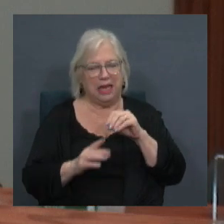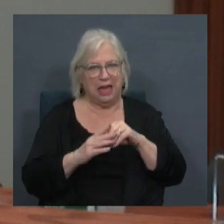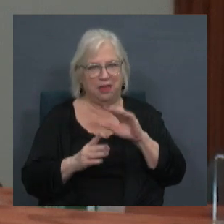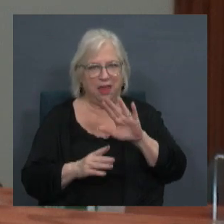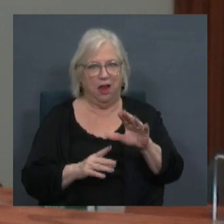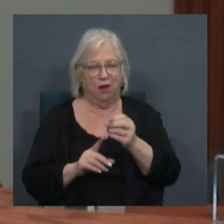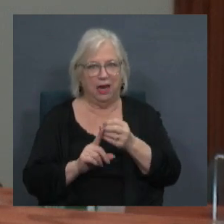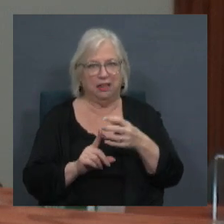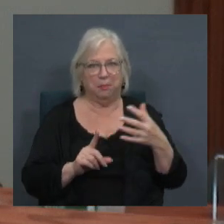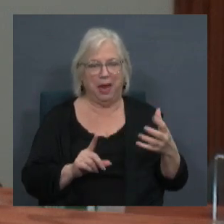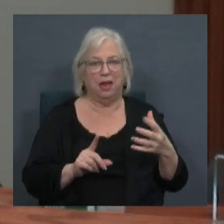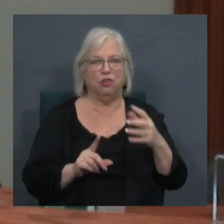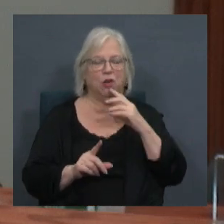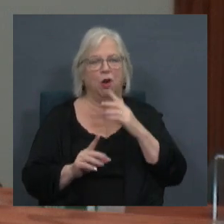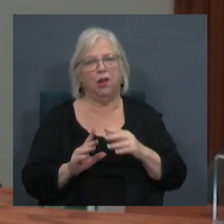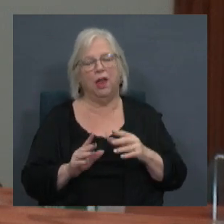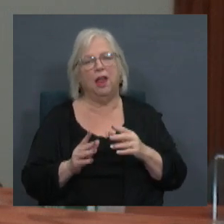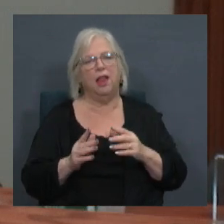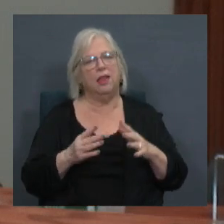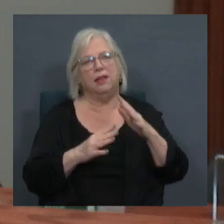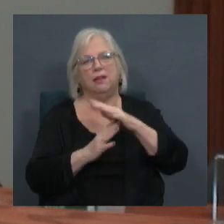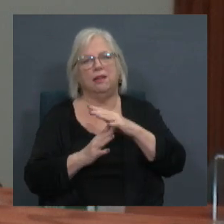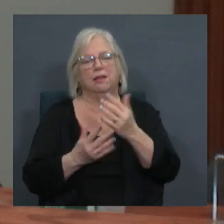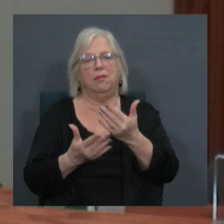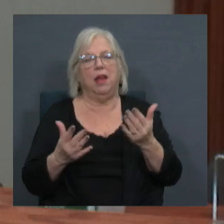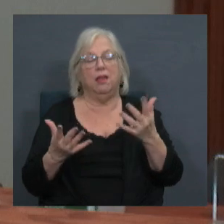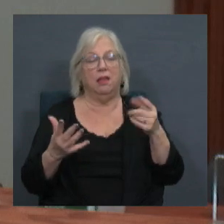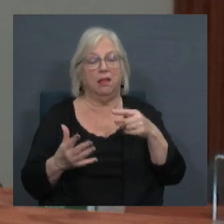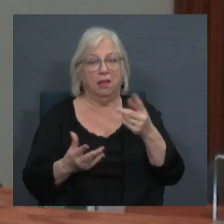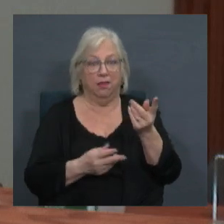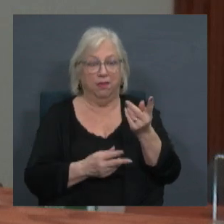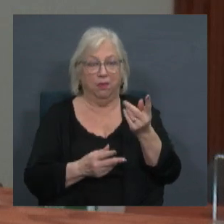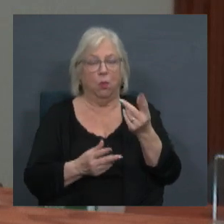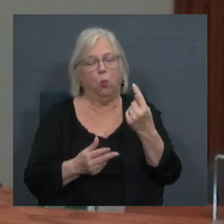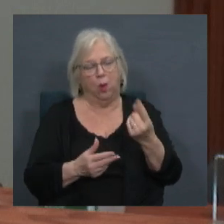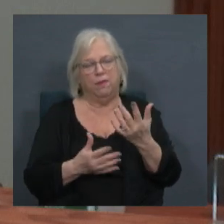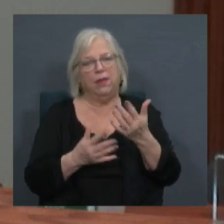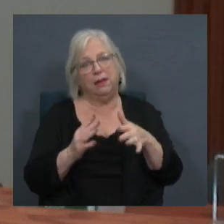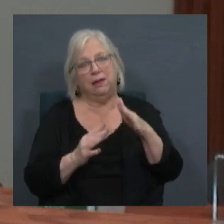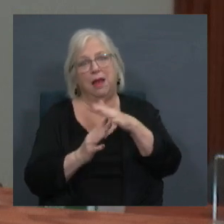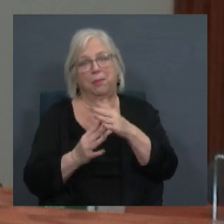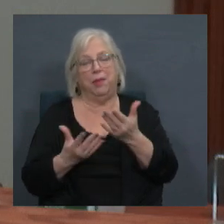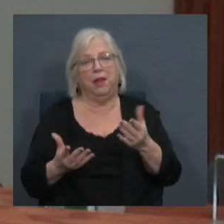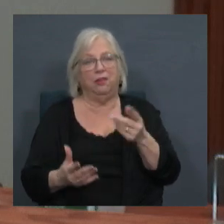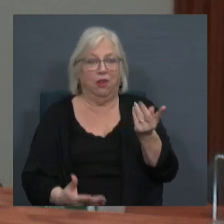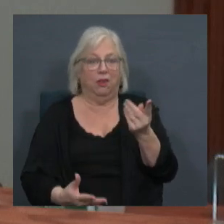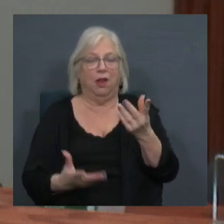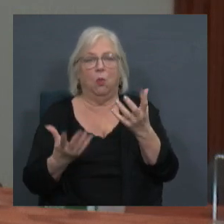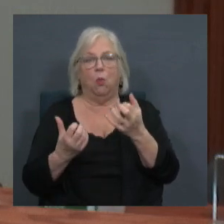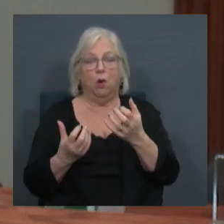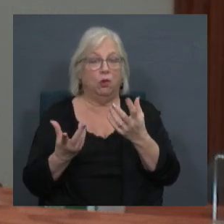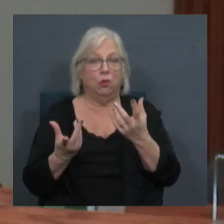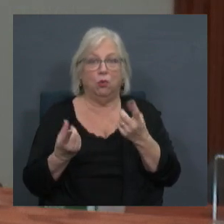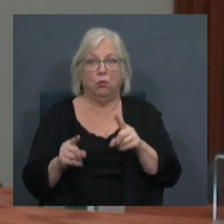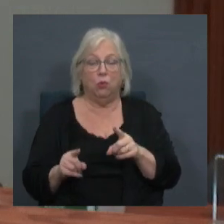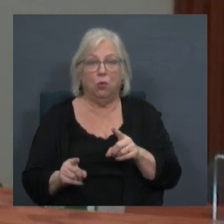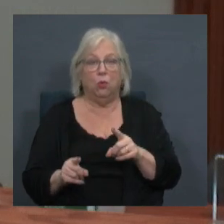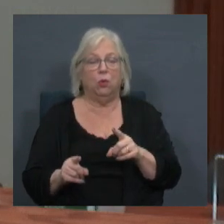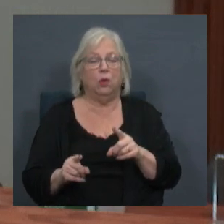expansion, the principal thing they want to do, or one of the principal things they want to do, is